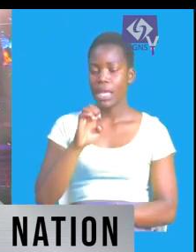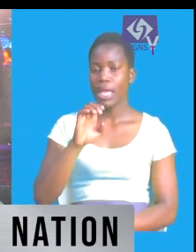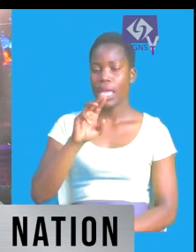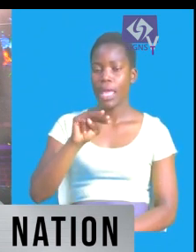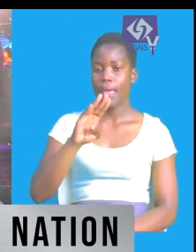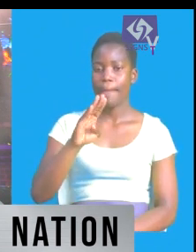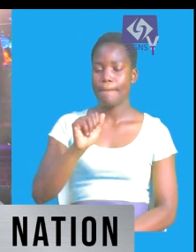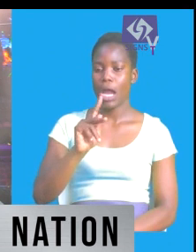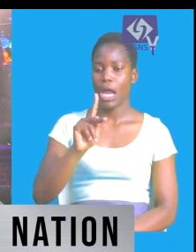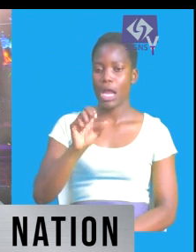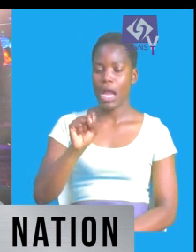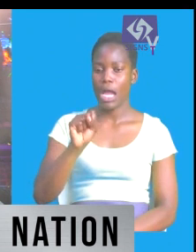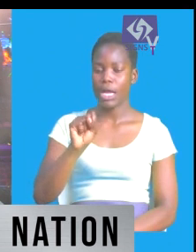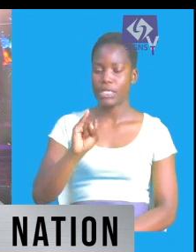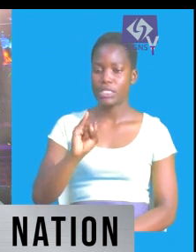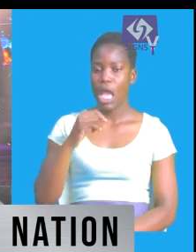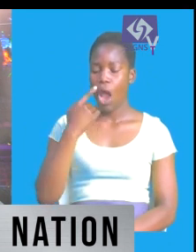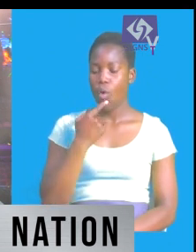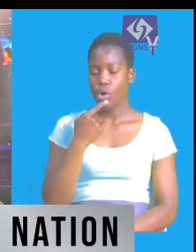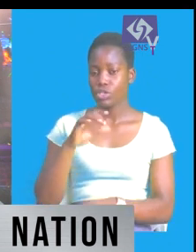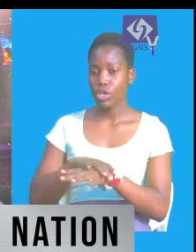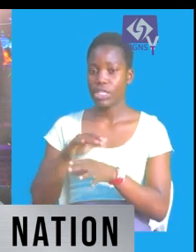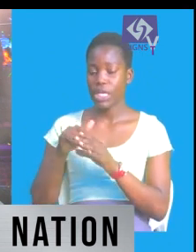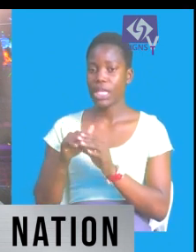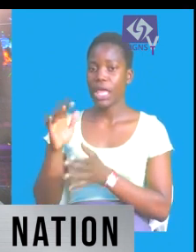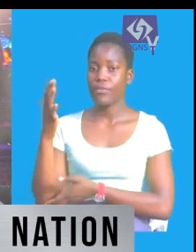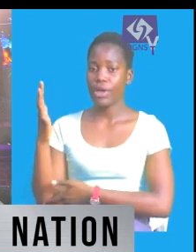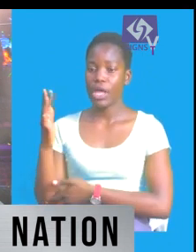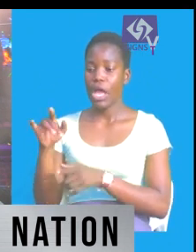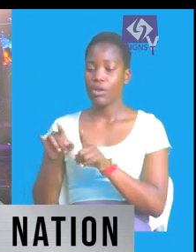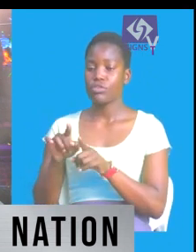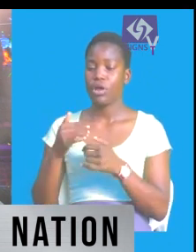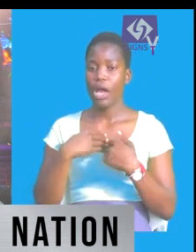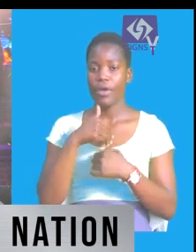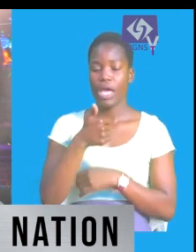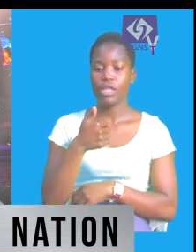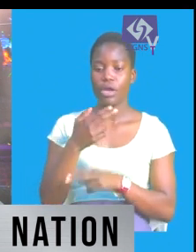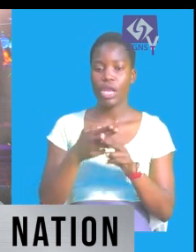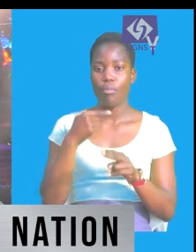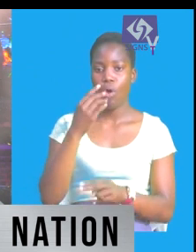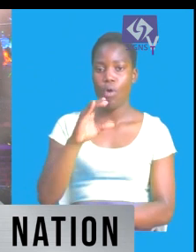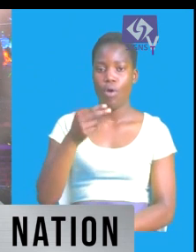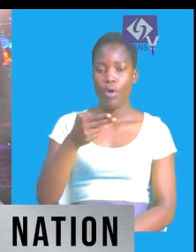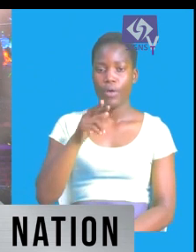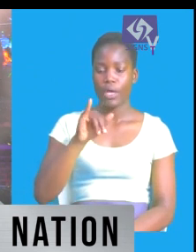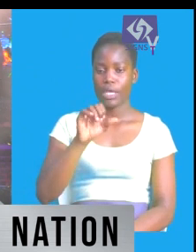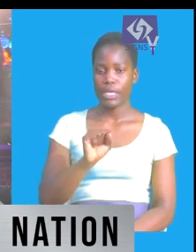sijui wapi. Yes. That raises questions. Yeah, are you talking of Chris Musanda also? Yeah, that was during Chebukati's time. Yes. That